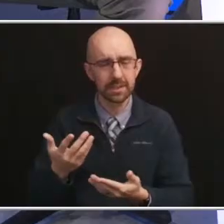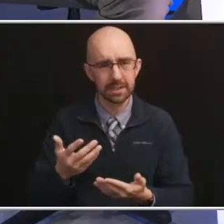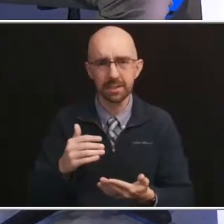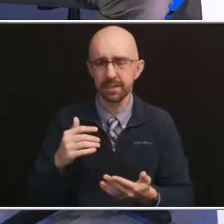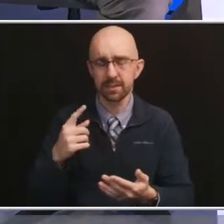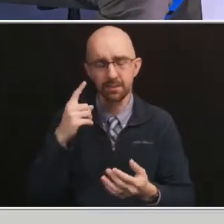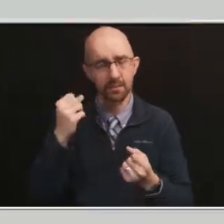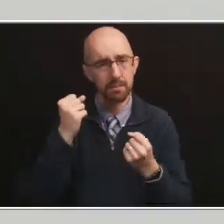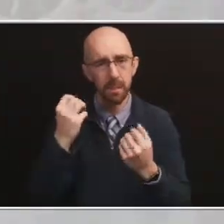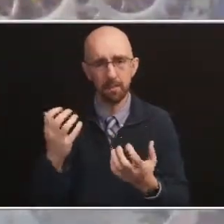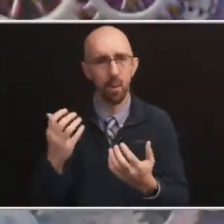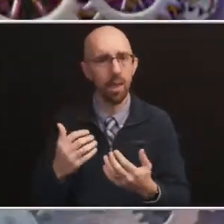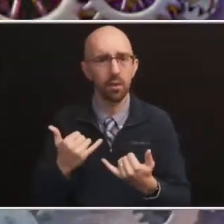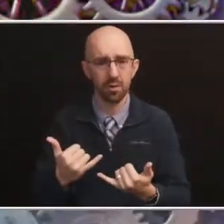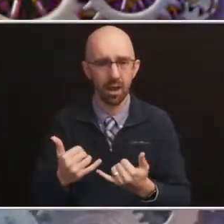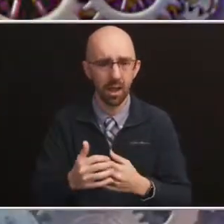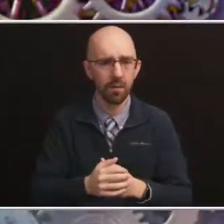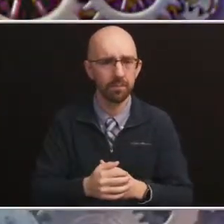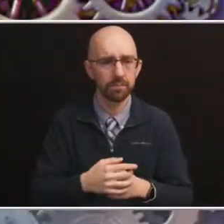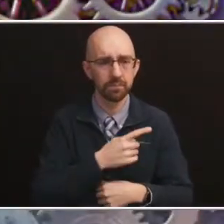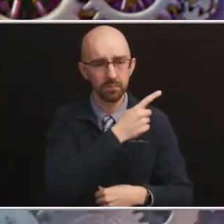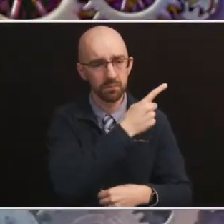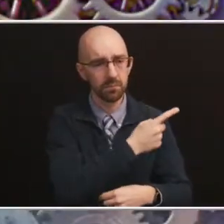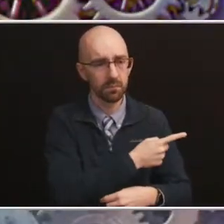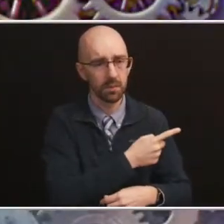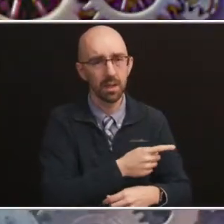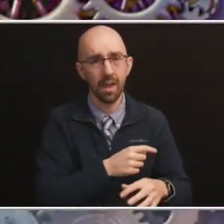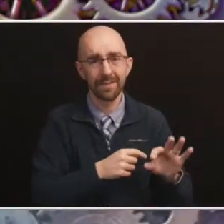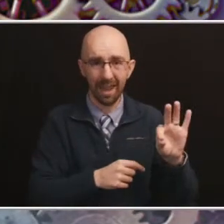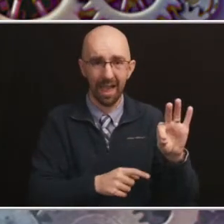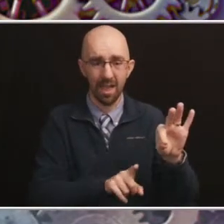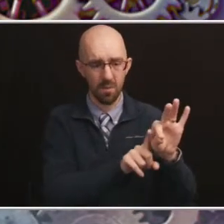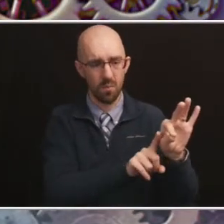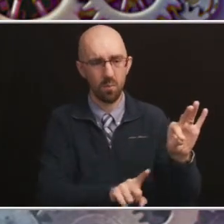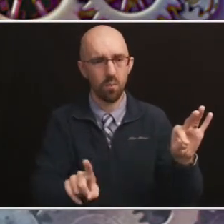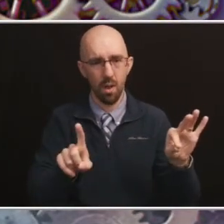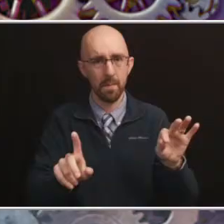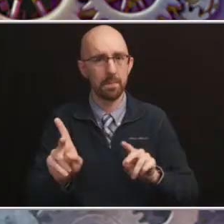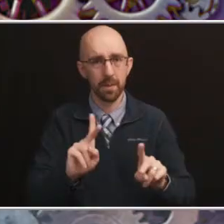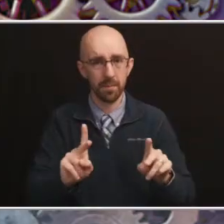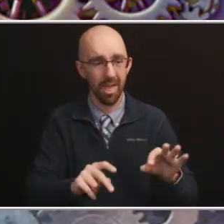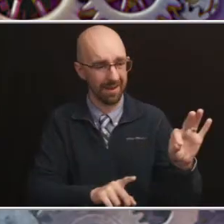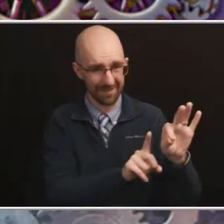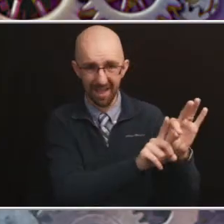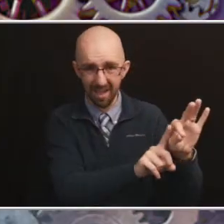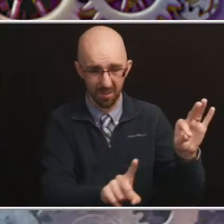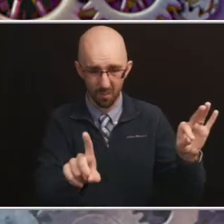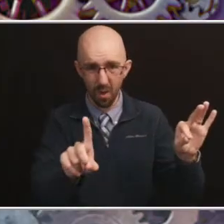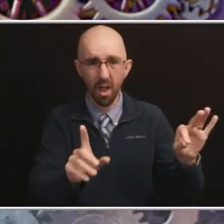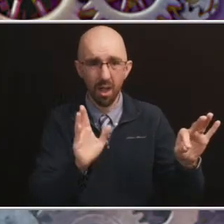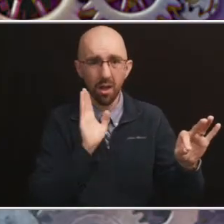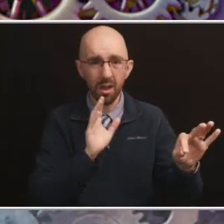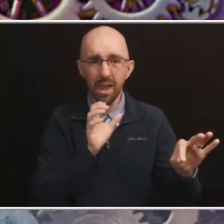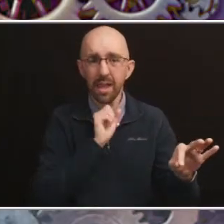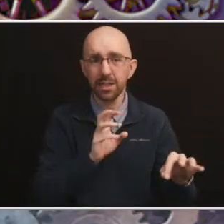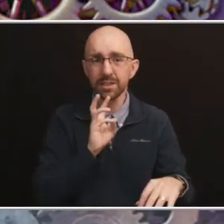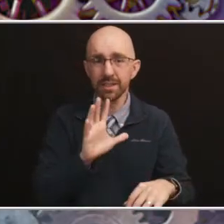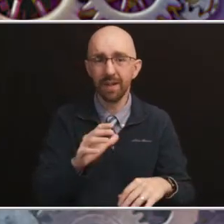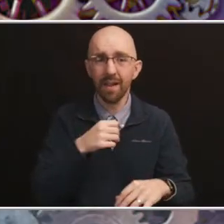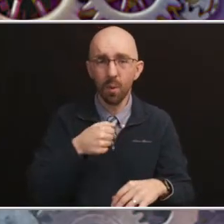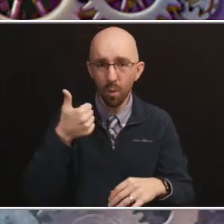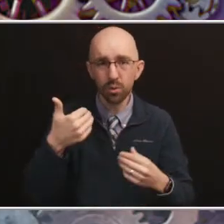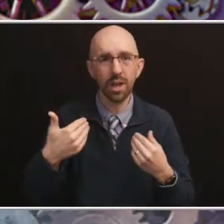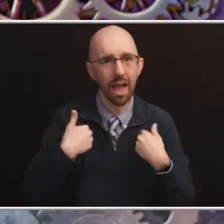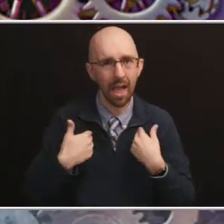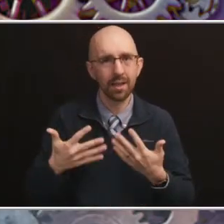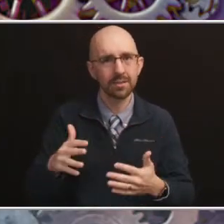Right now, 1 out of every 9 people age 65 and older has Alzheimer's